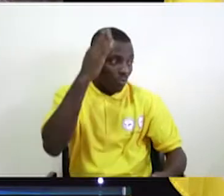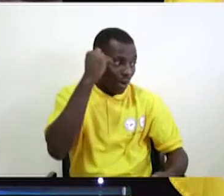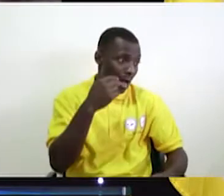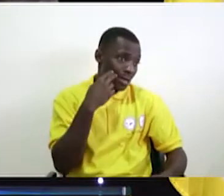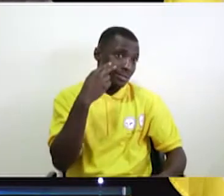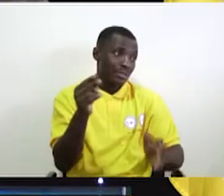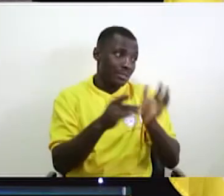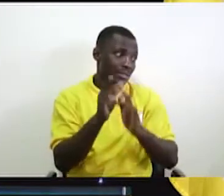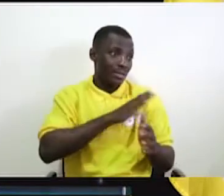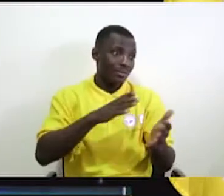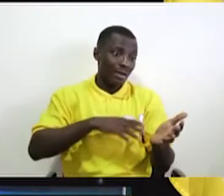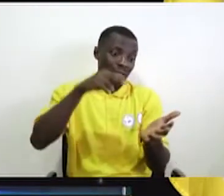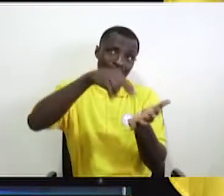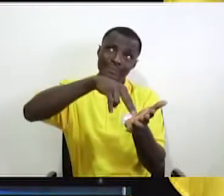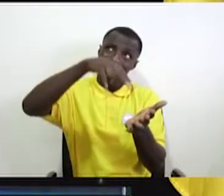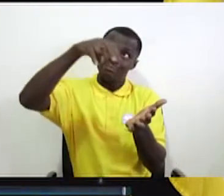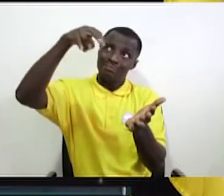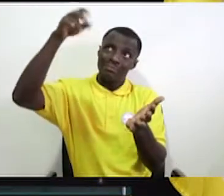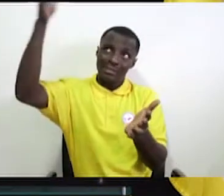With marks.